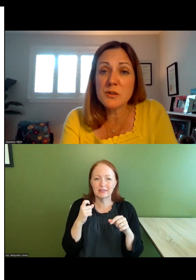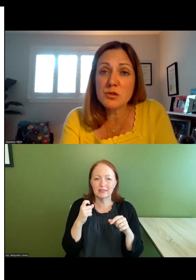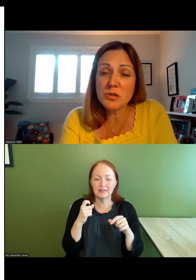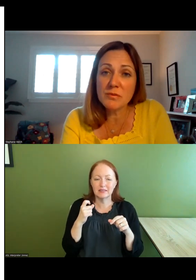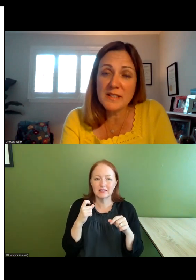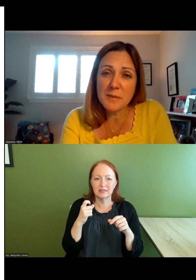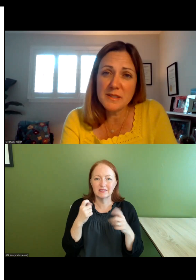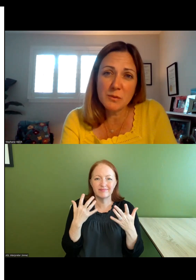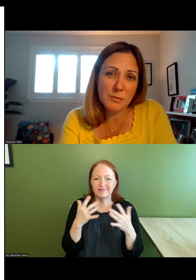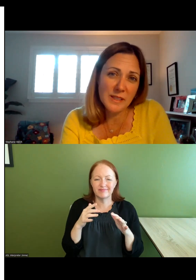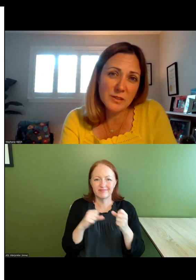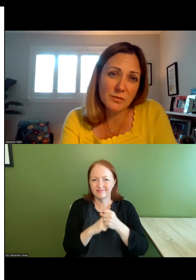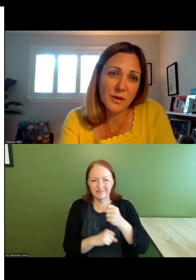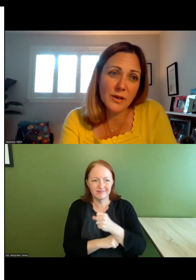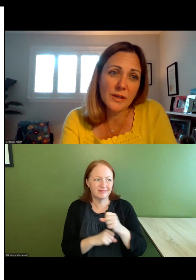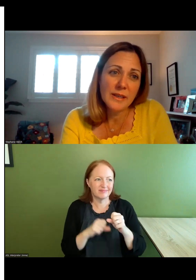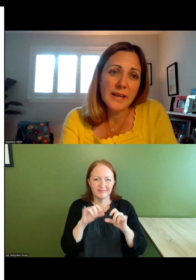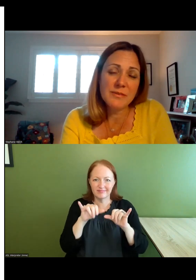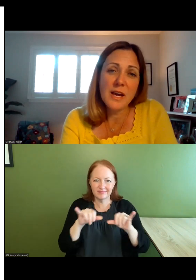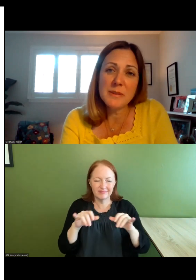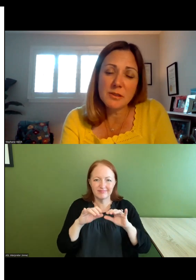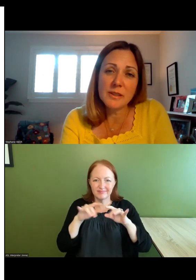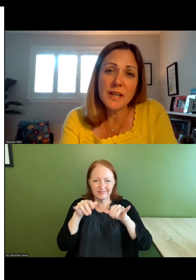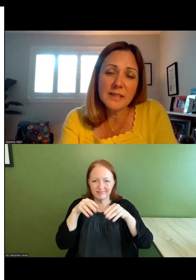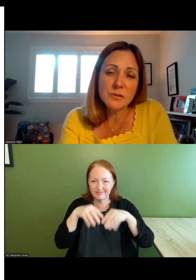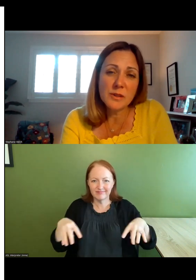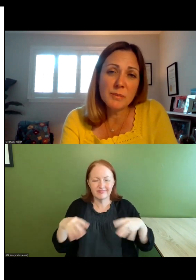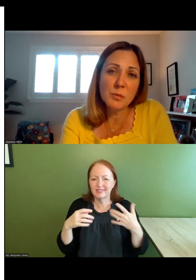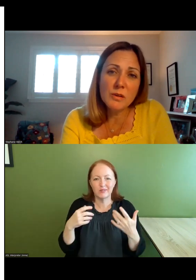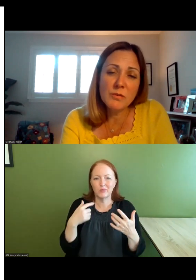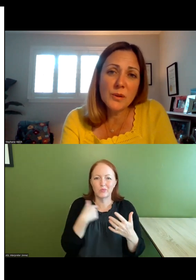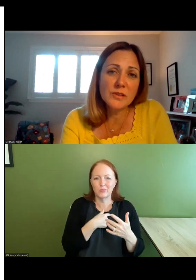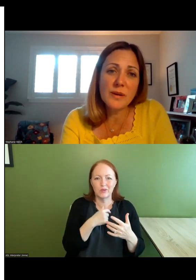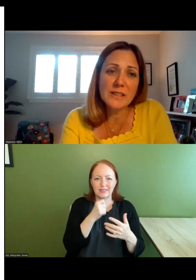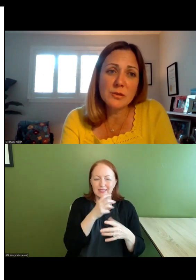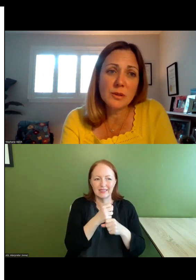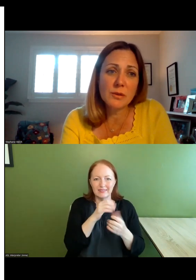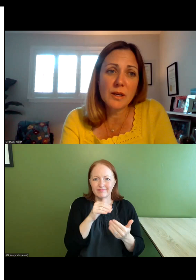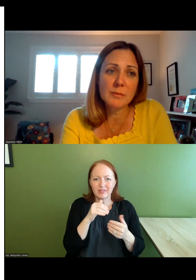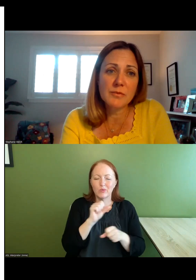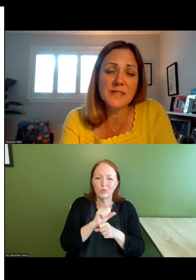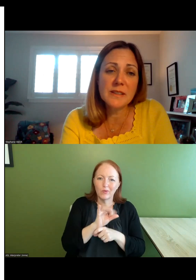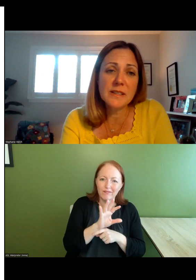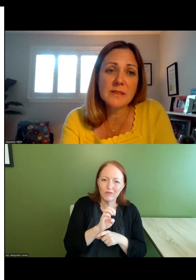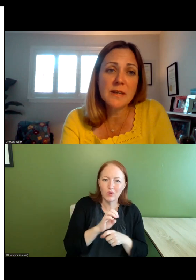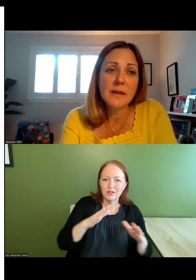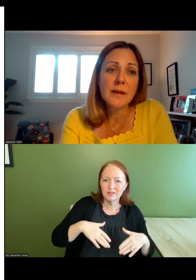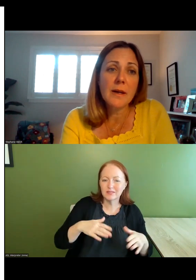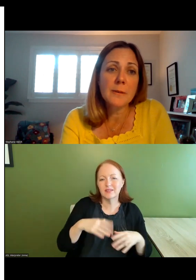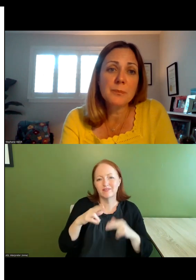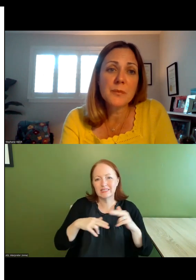the infrastructure investments that we've made so far have not materialized, whether it be workforce or actual